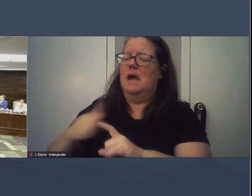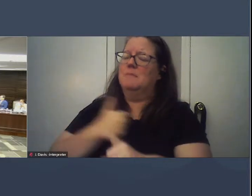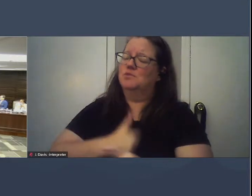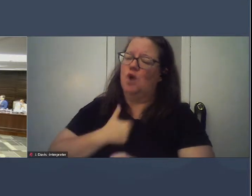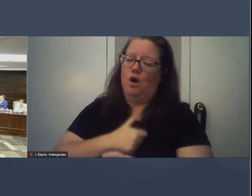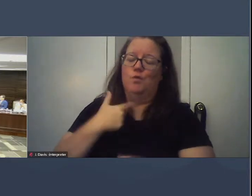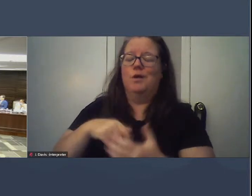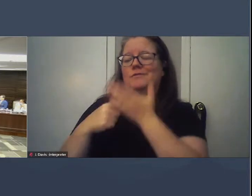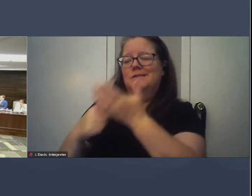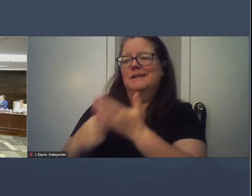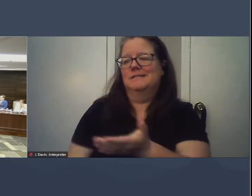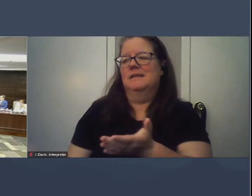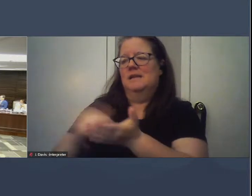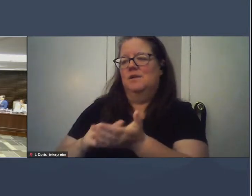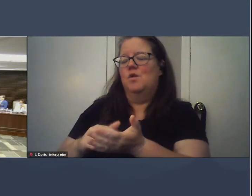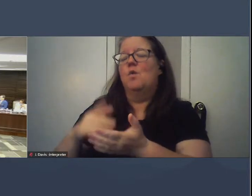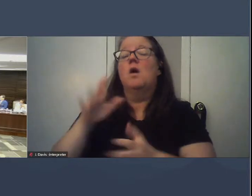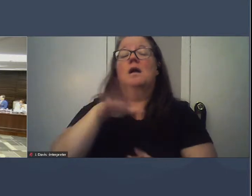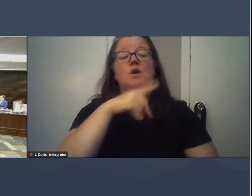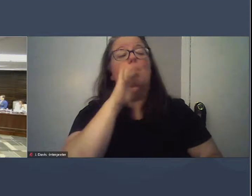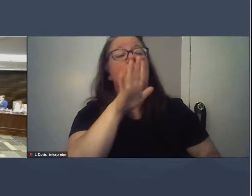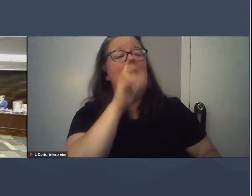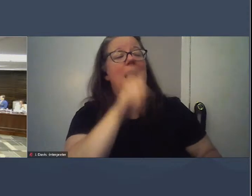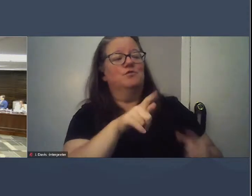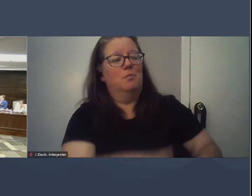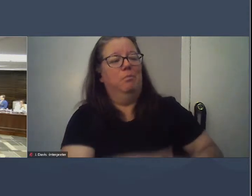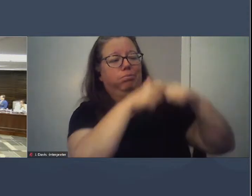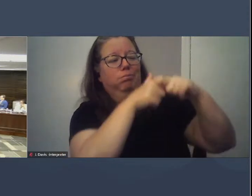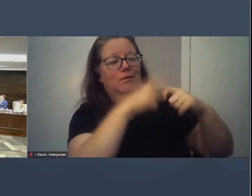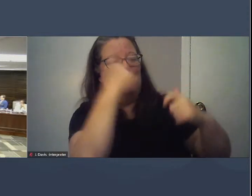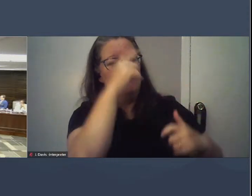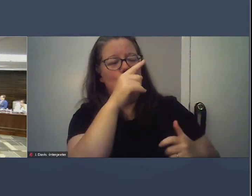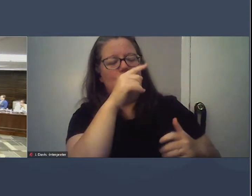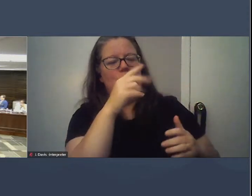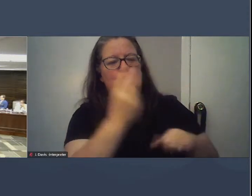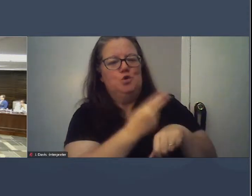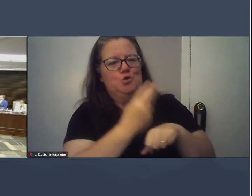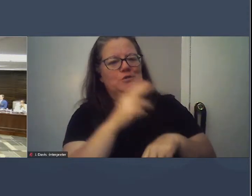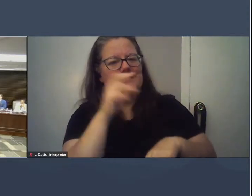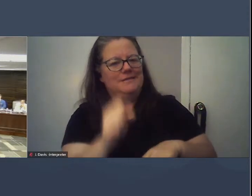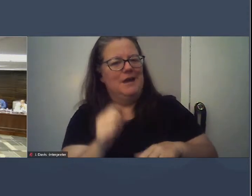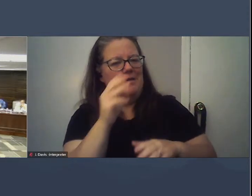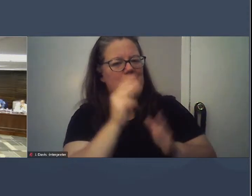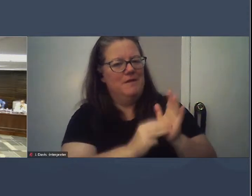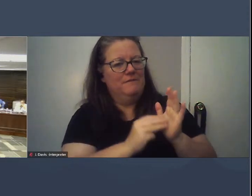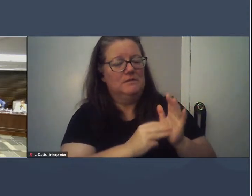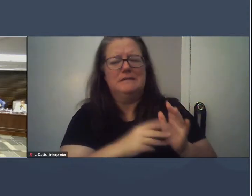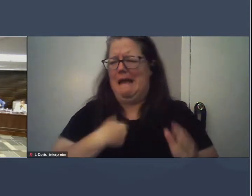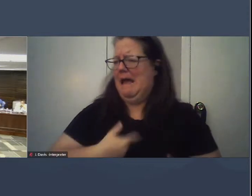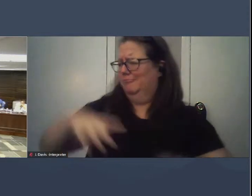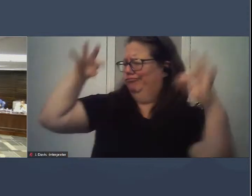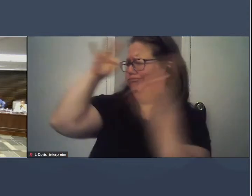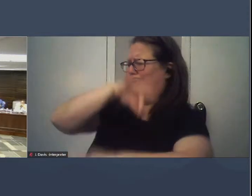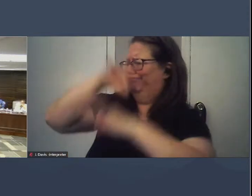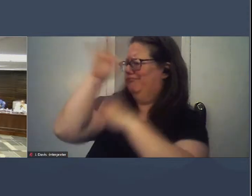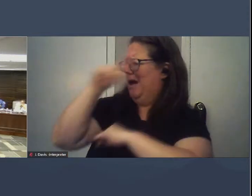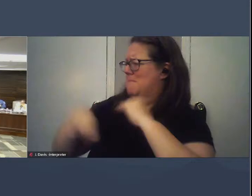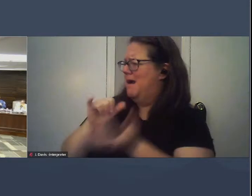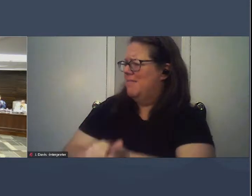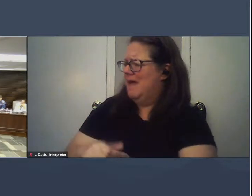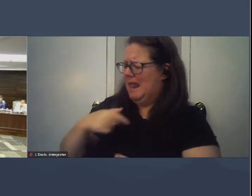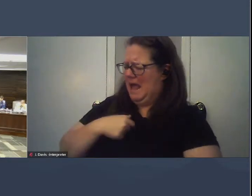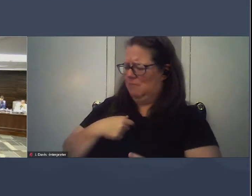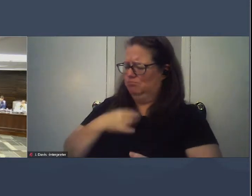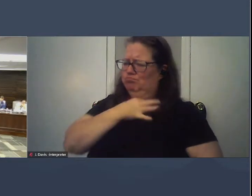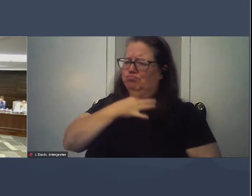put a moratorium on South Memphis. Right. Because, I mean, I didn't know about it. You know, and I wonder how many other